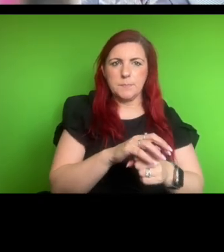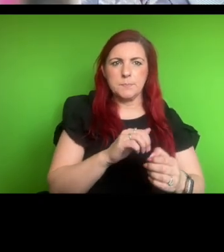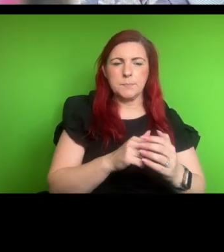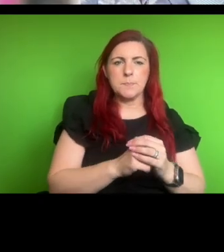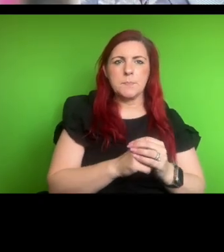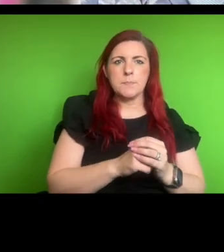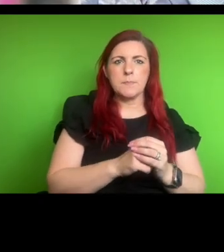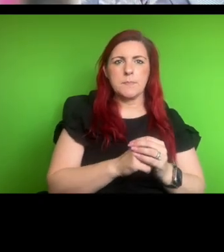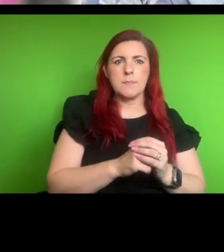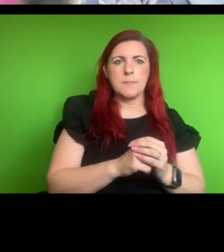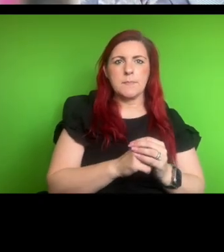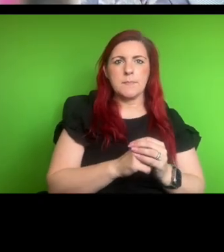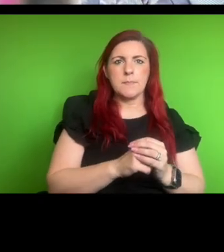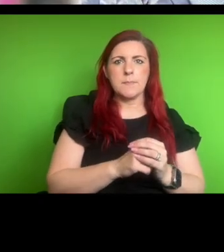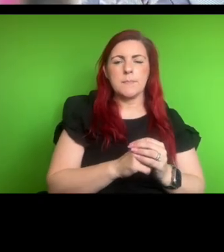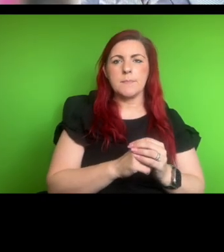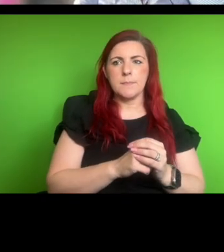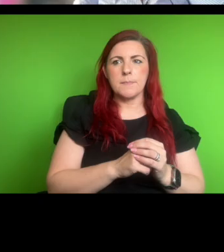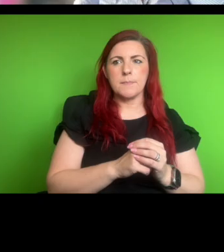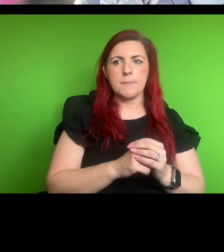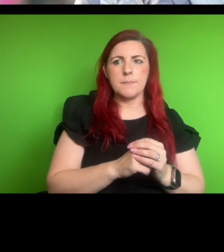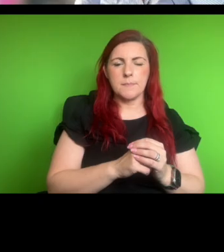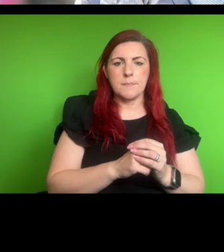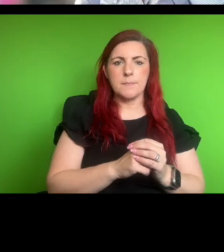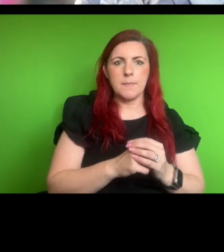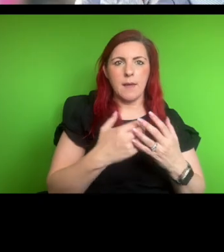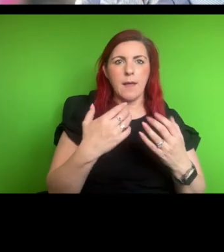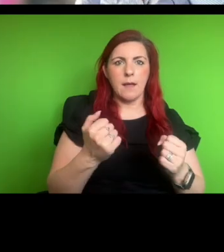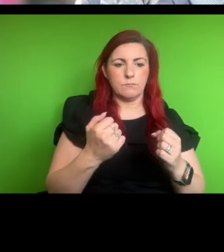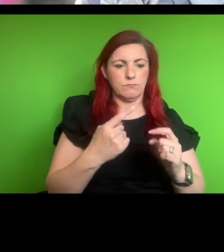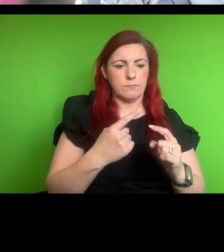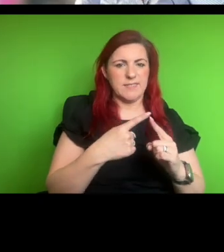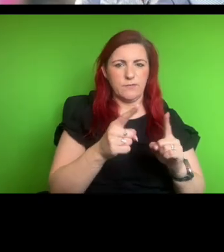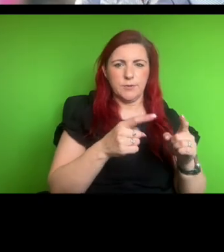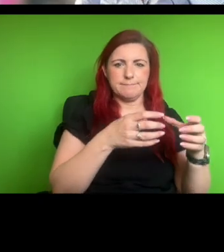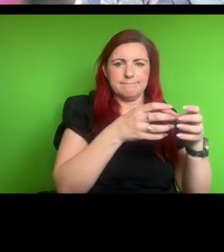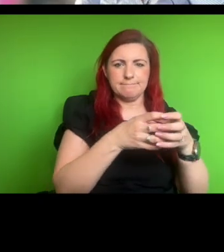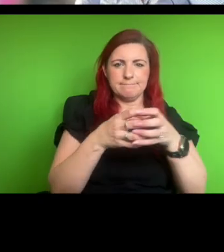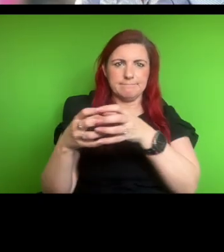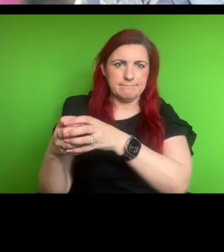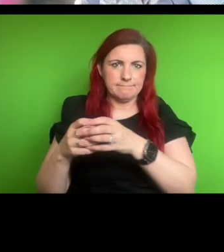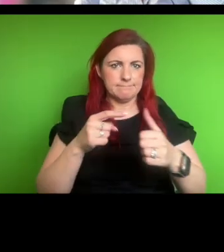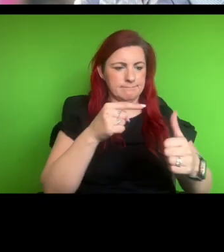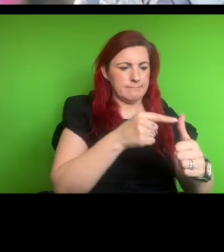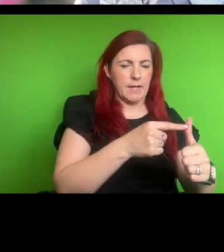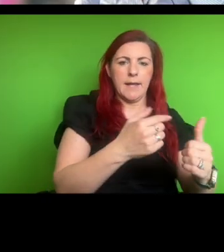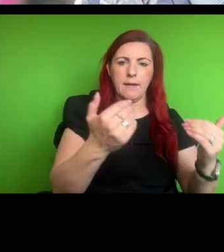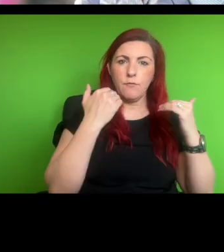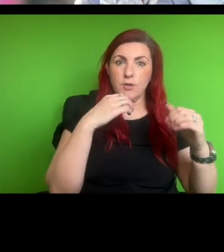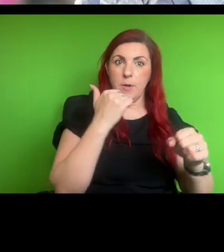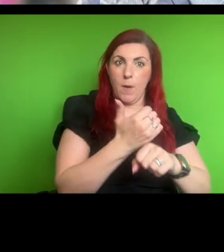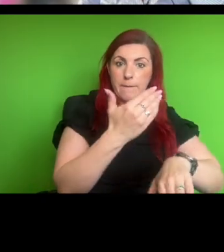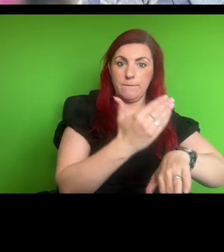in different silos. It's information about the functioning of the service